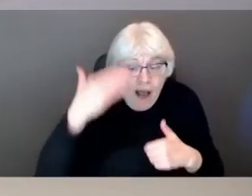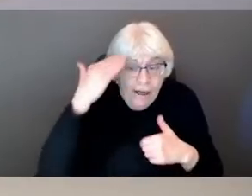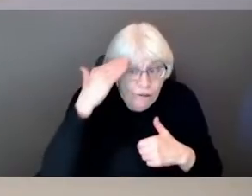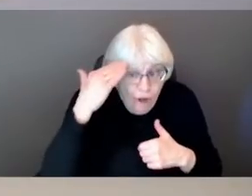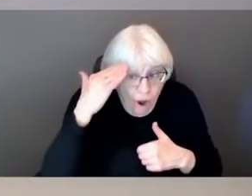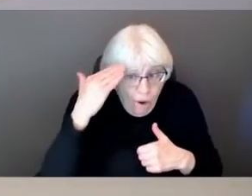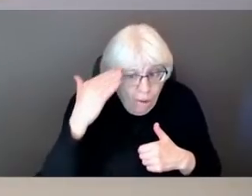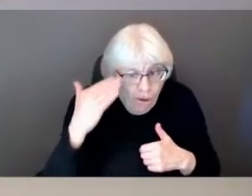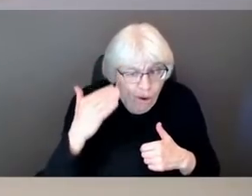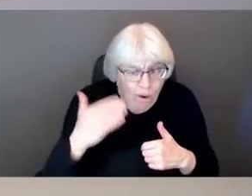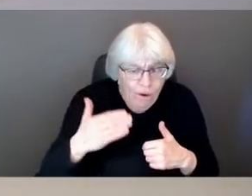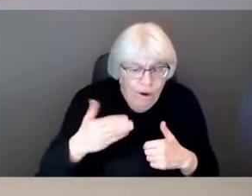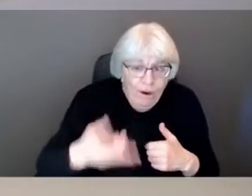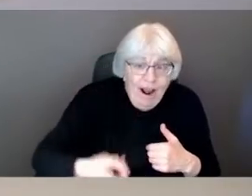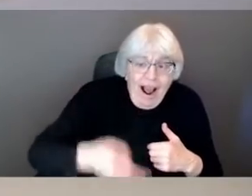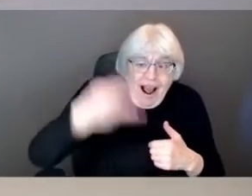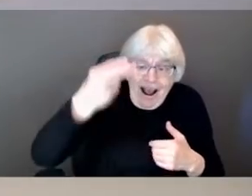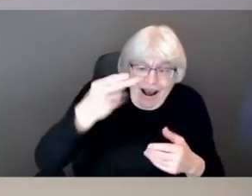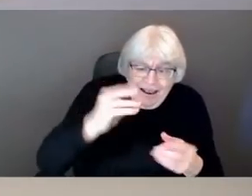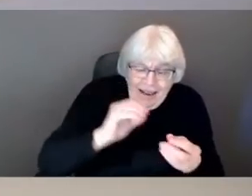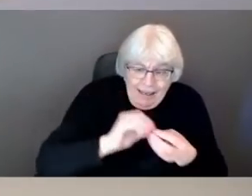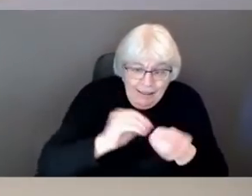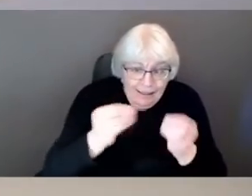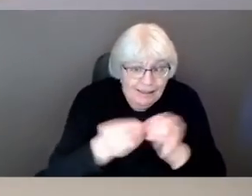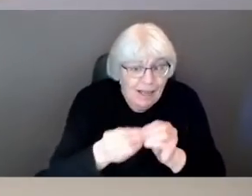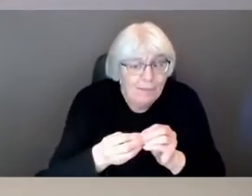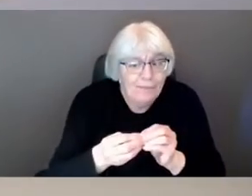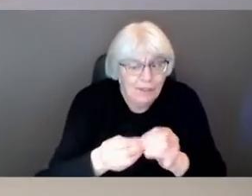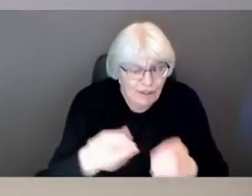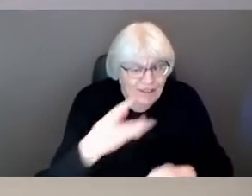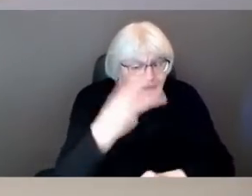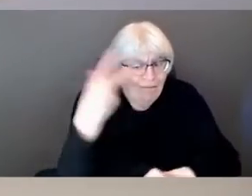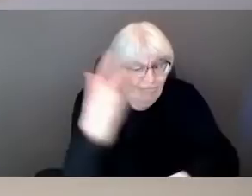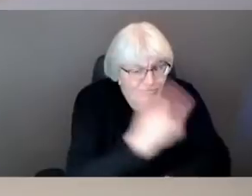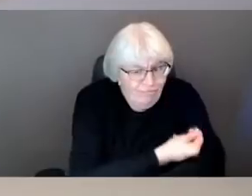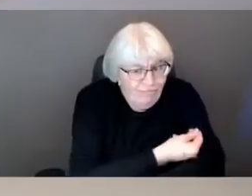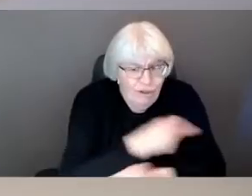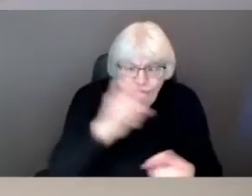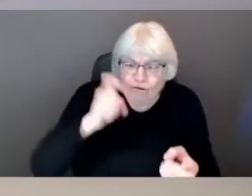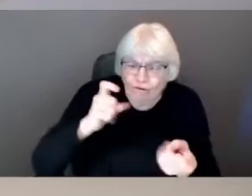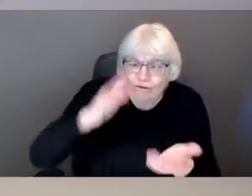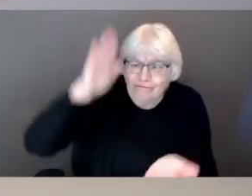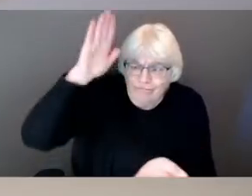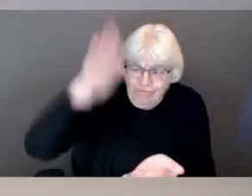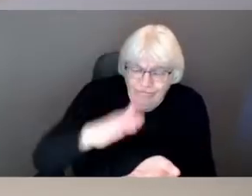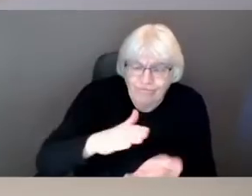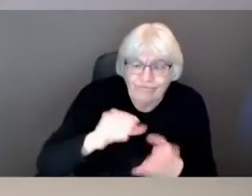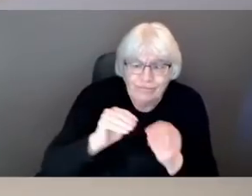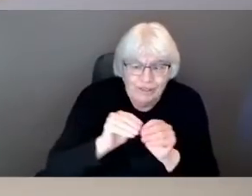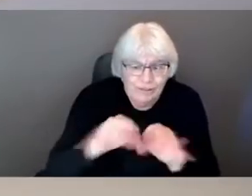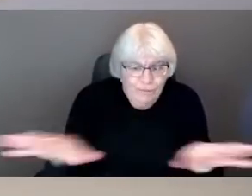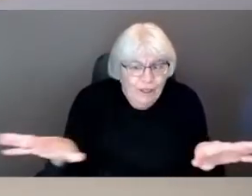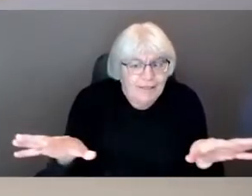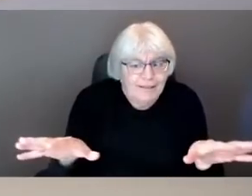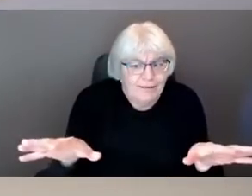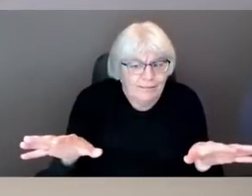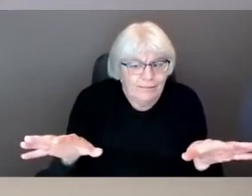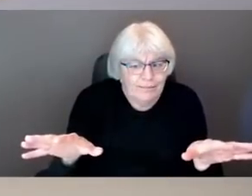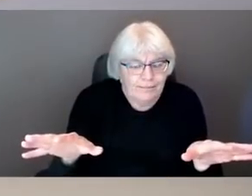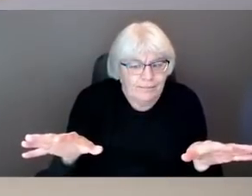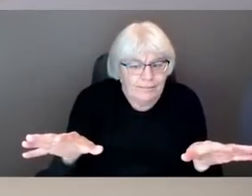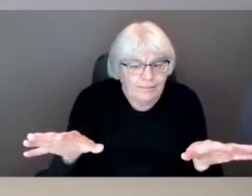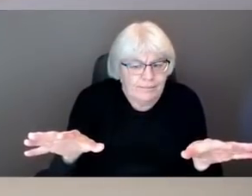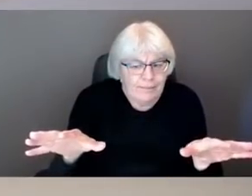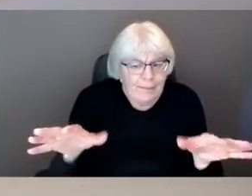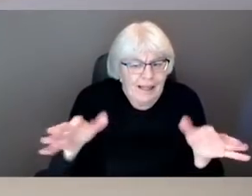which should limit the spread, but we're certainly seeing, that's why there's a focus on the young